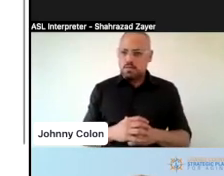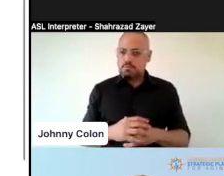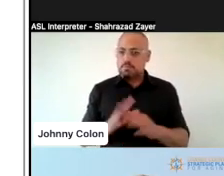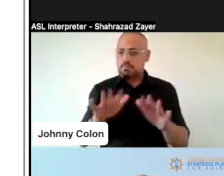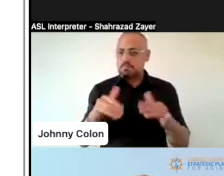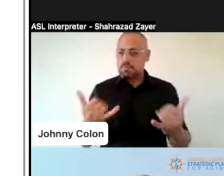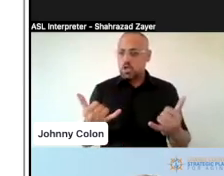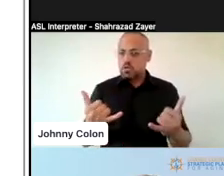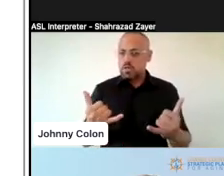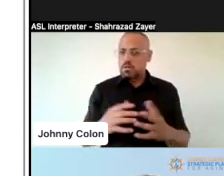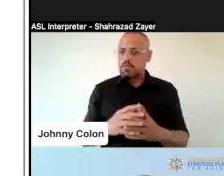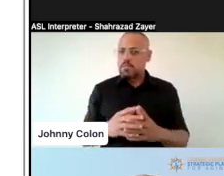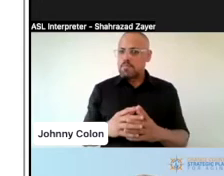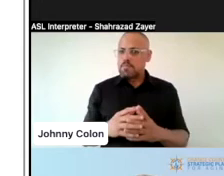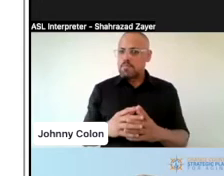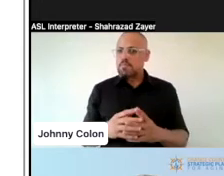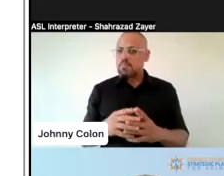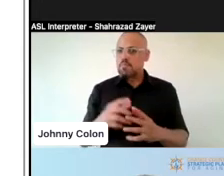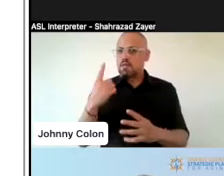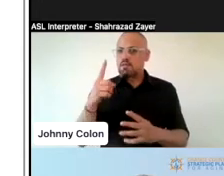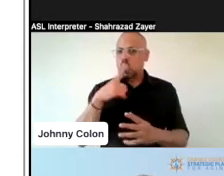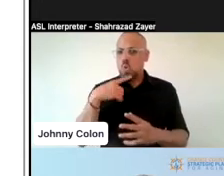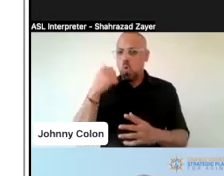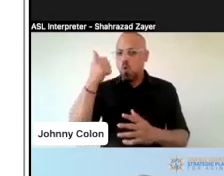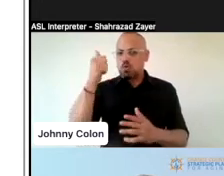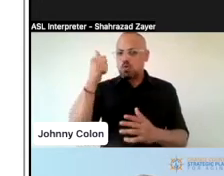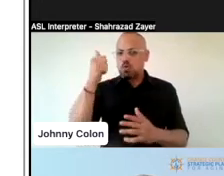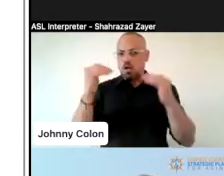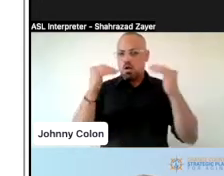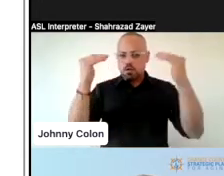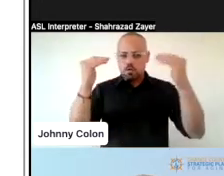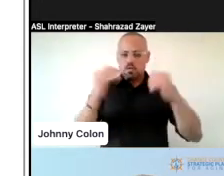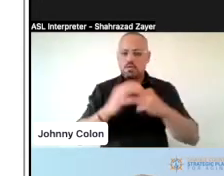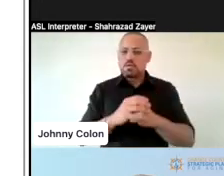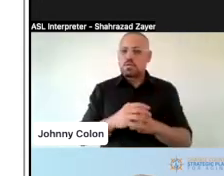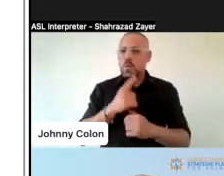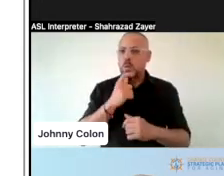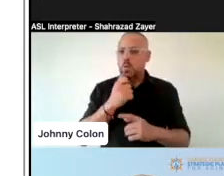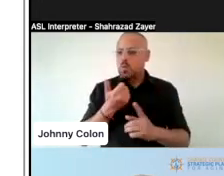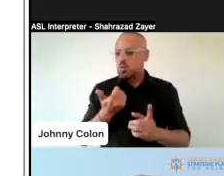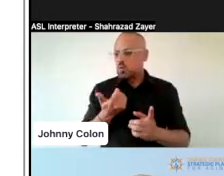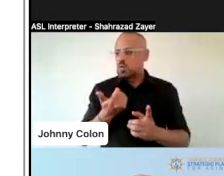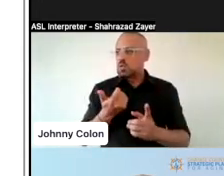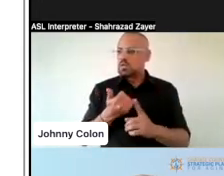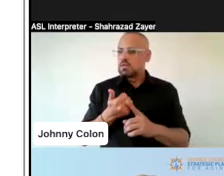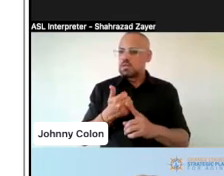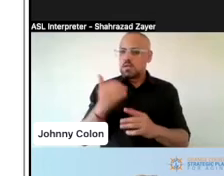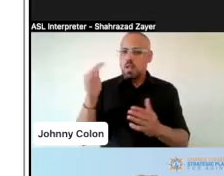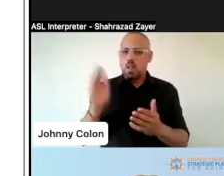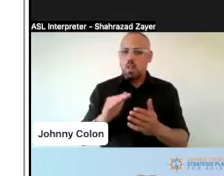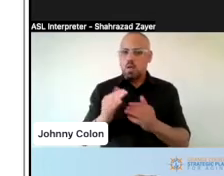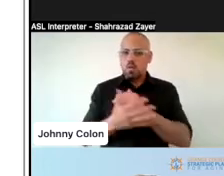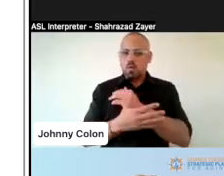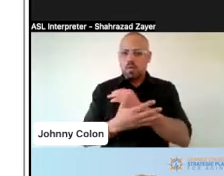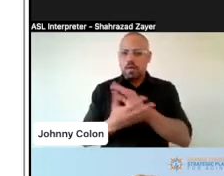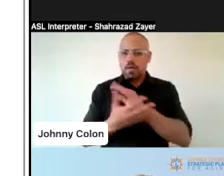Currently, for older adults who are low-income older